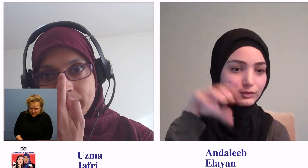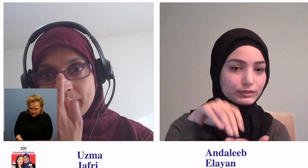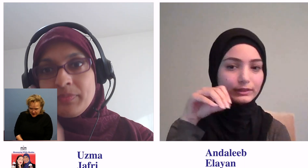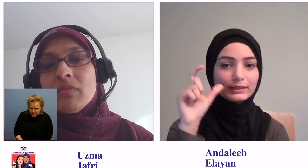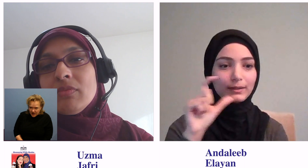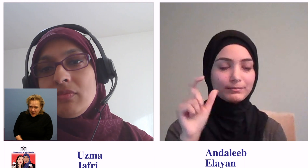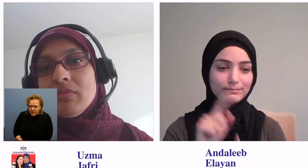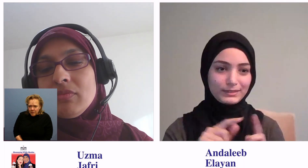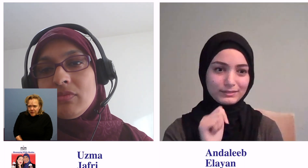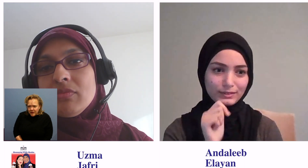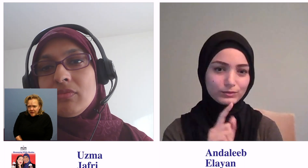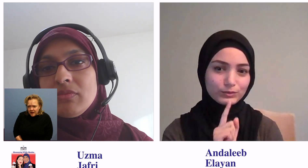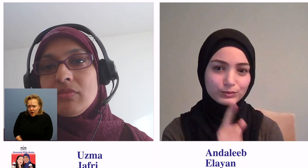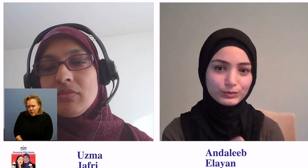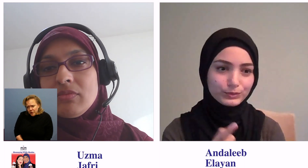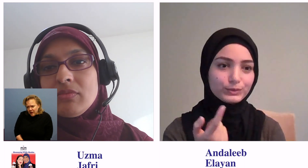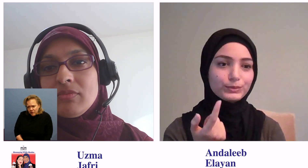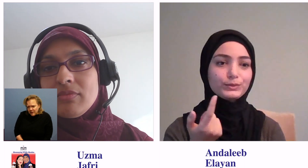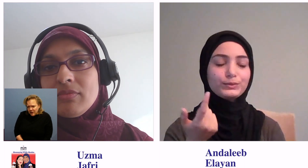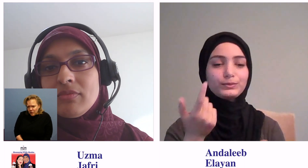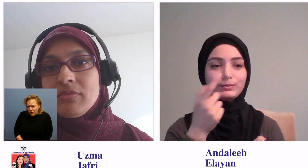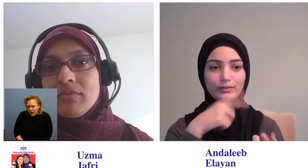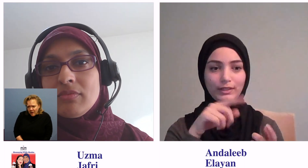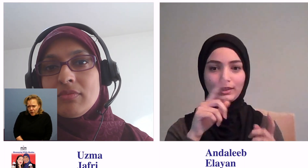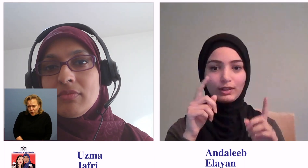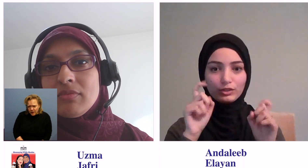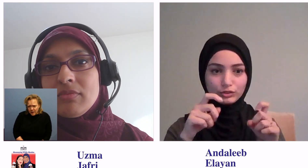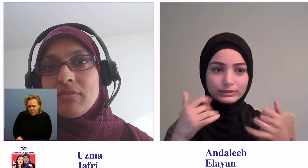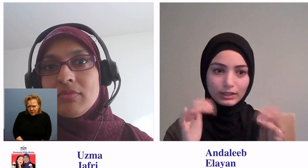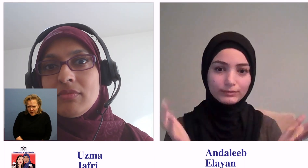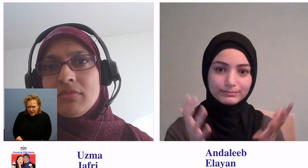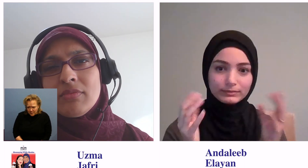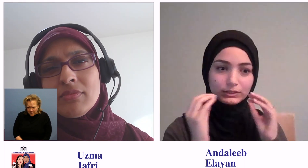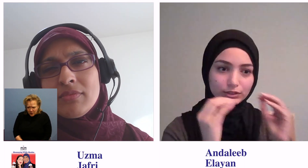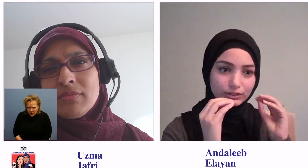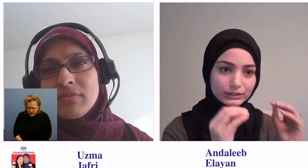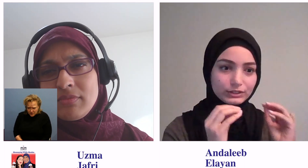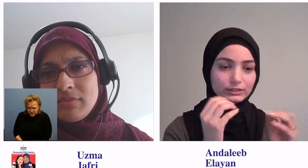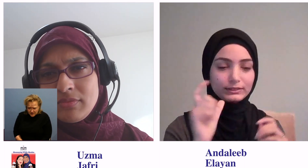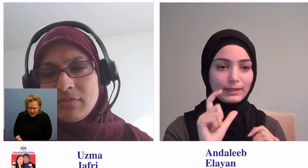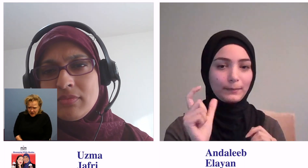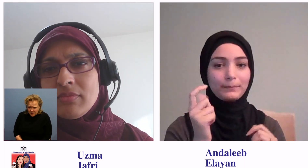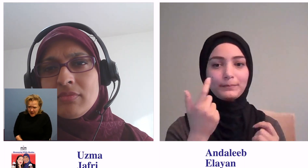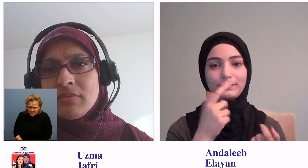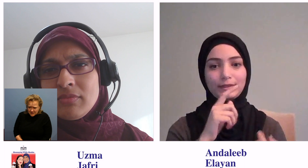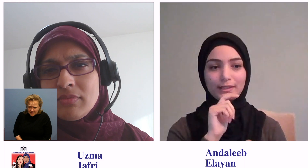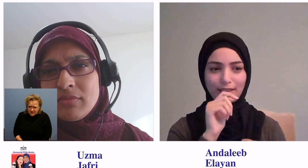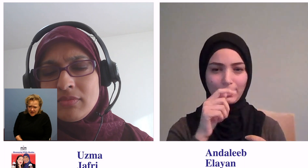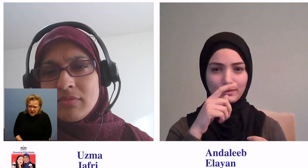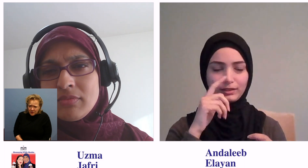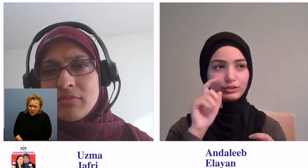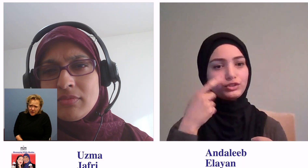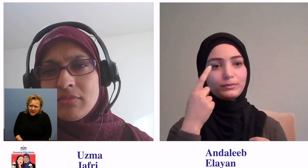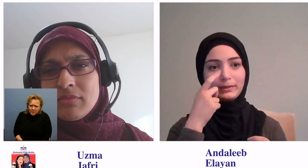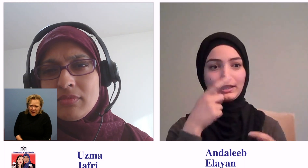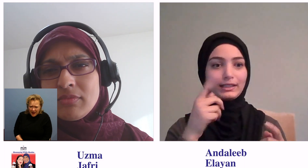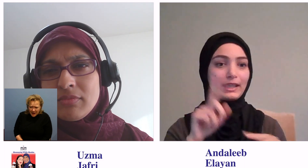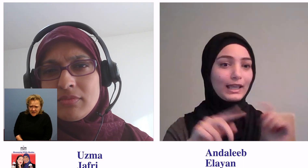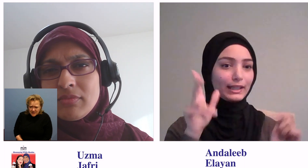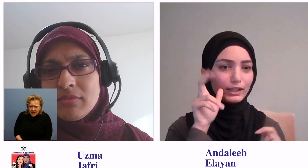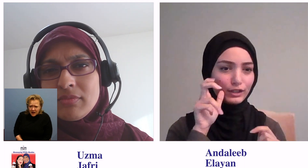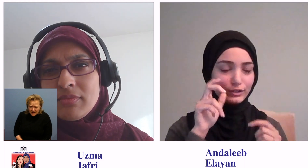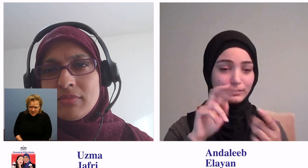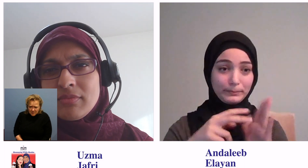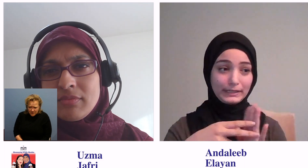about disability. People think that, oh, if you're deaf, well, then we don't have to worry about them going to Islamic classes, you know, they get a